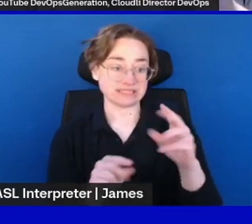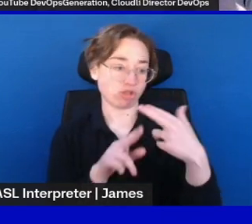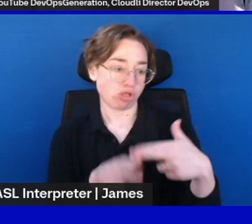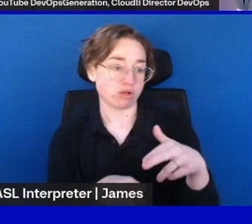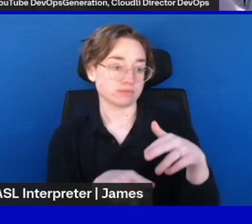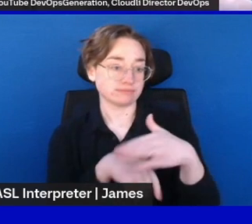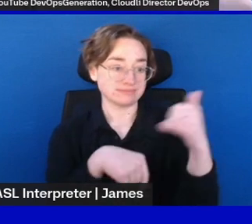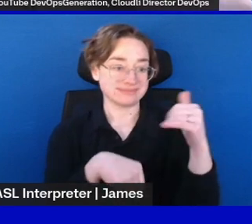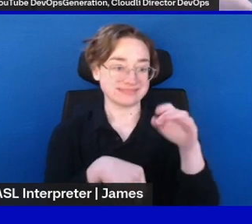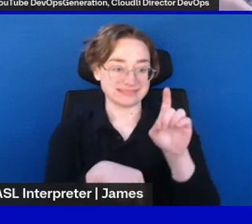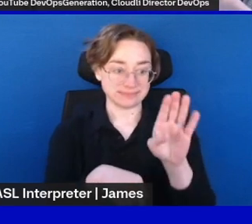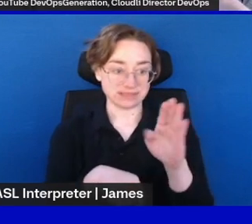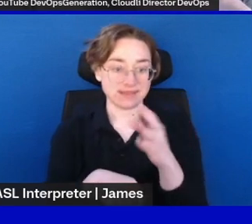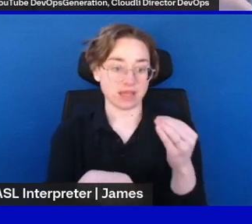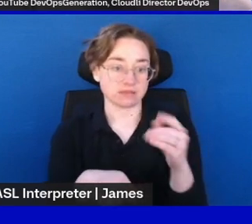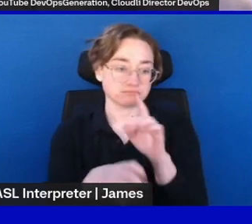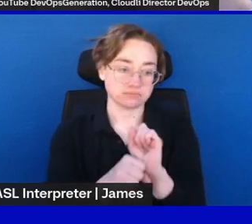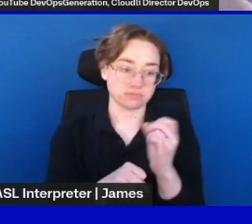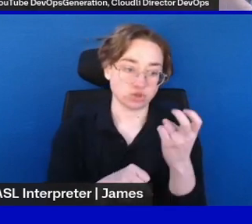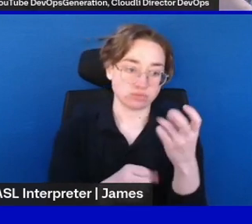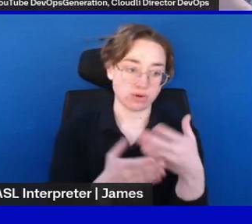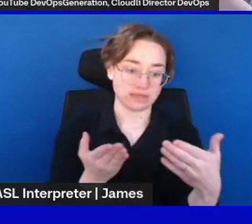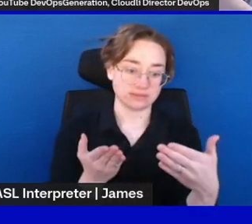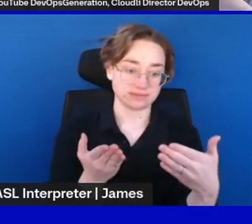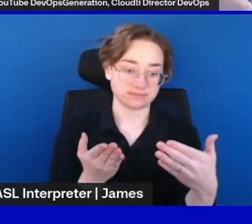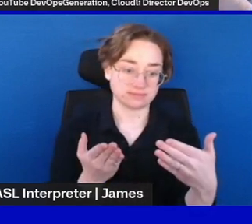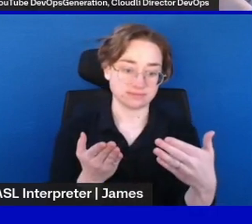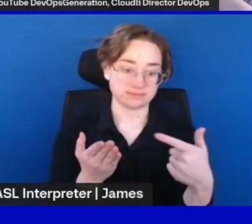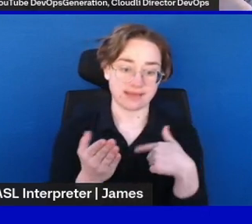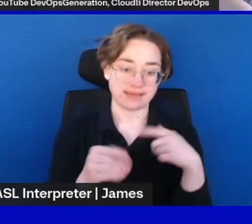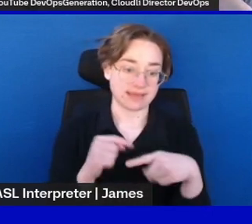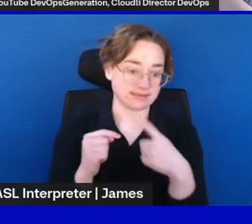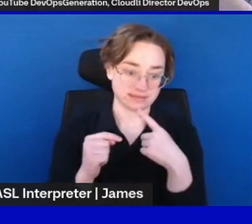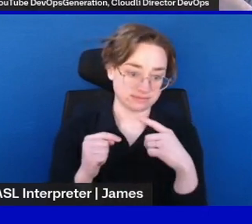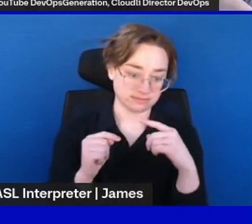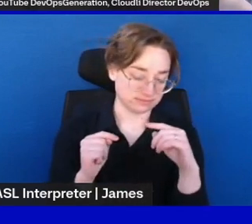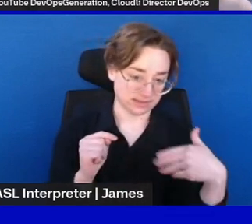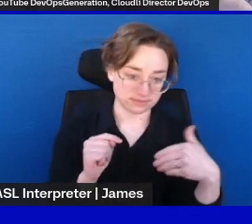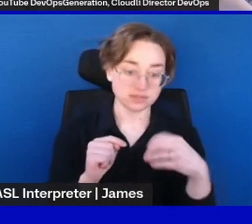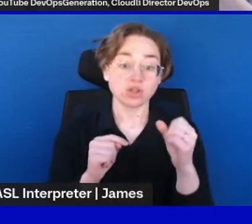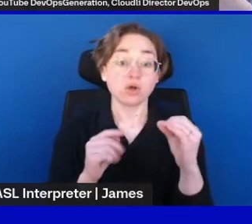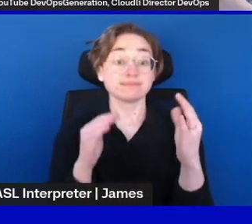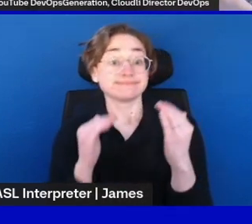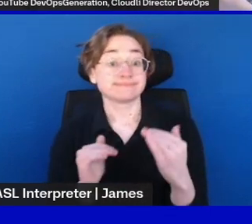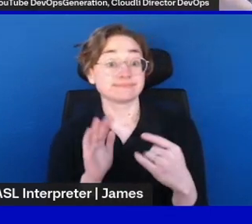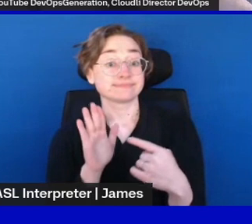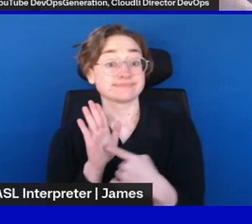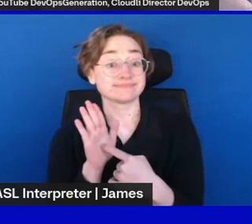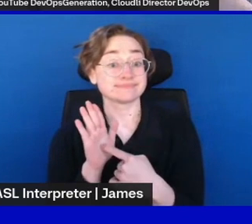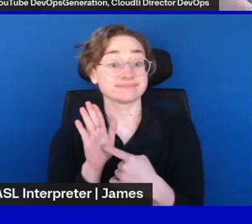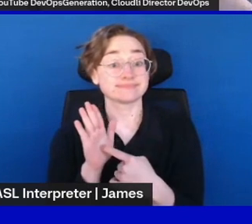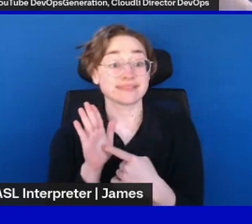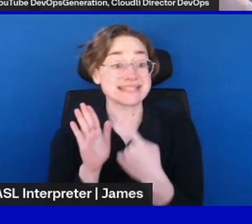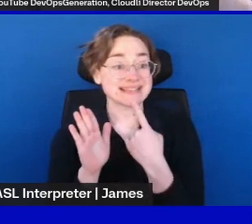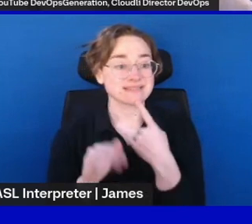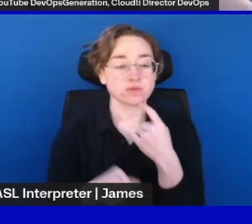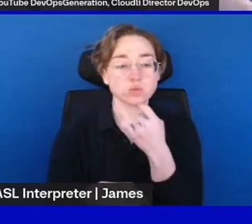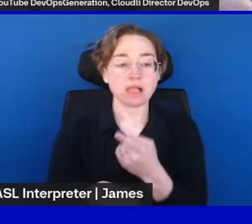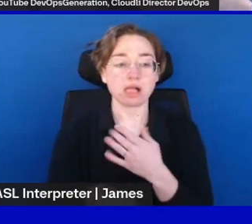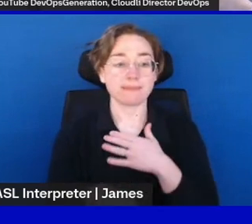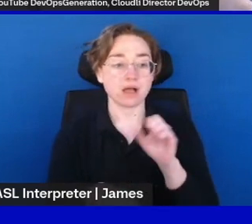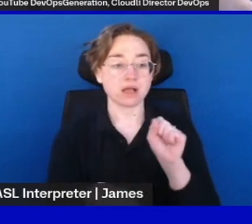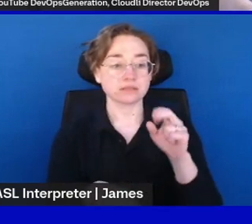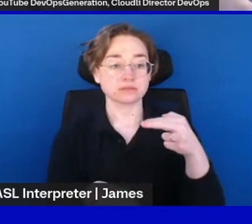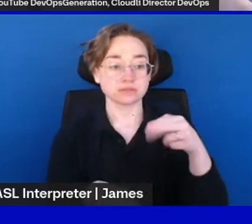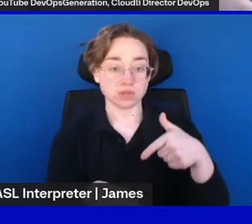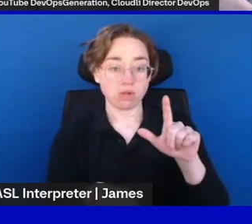well, actually, there's two more things left. I can't say finally yet. Here we're saying, tell MySQL that we need SSL